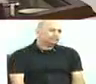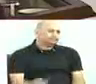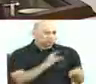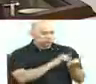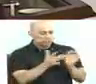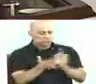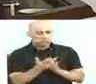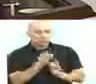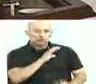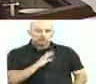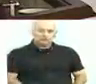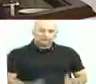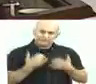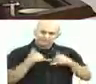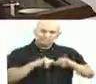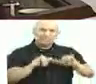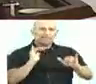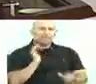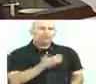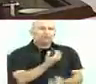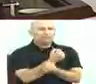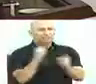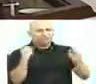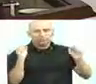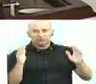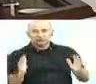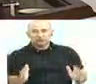Jesus Christ is still our Savior.